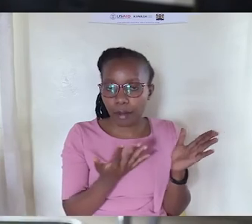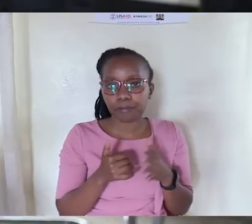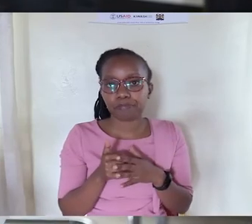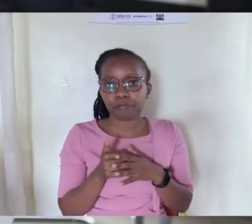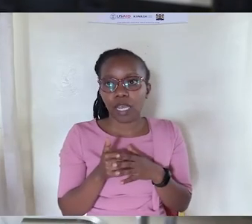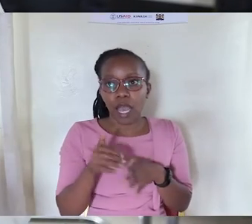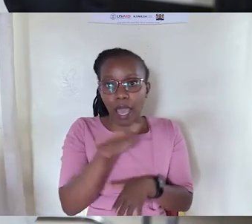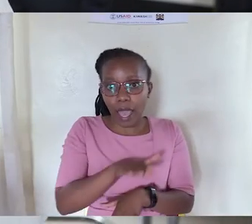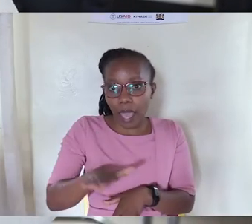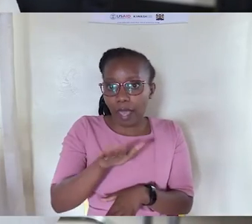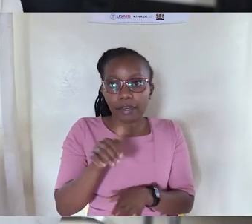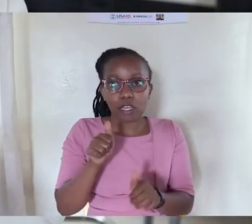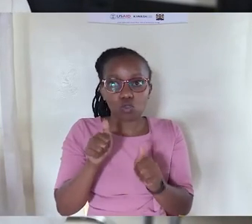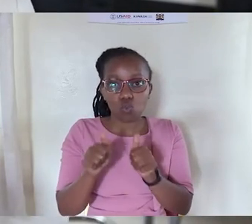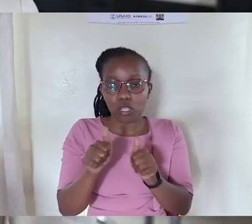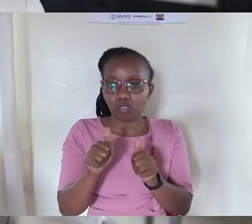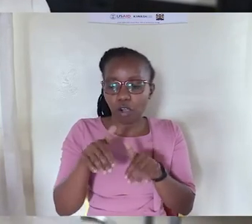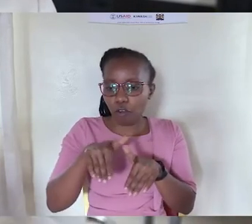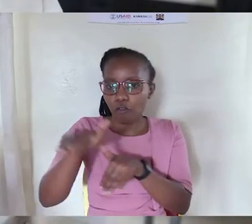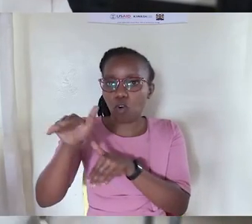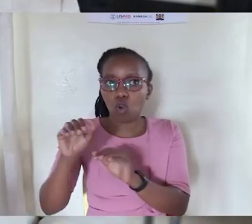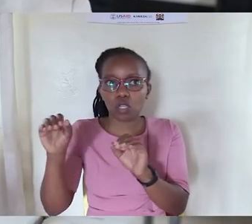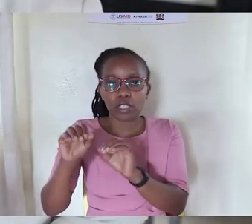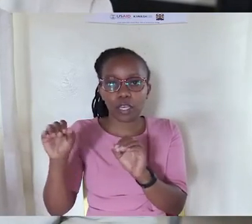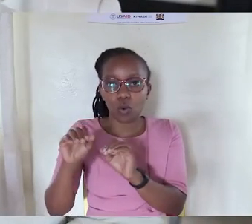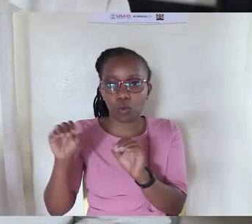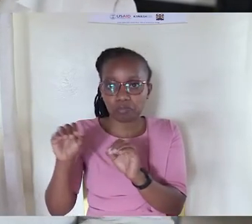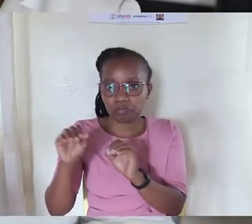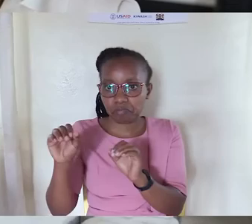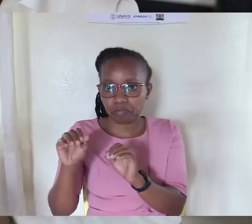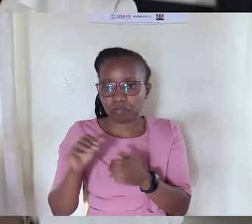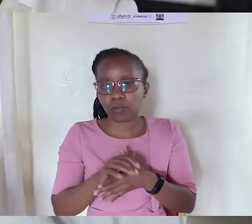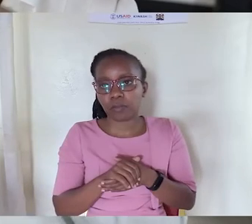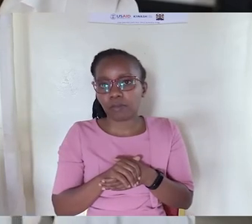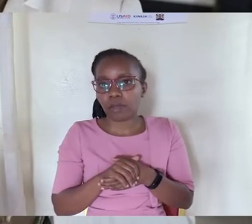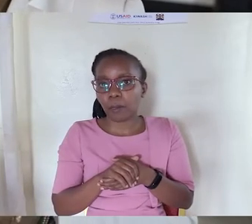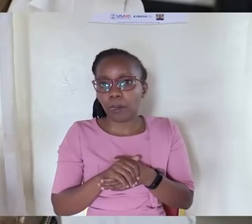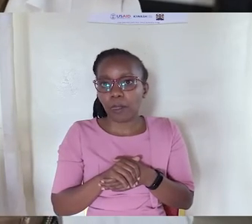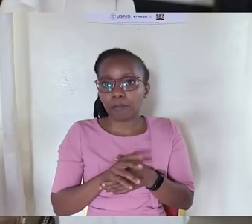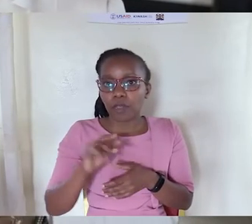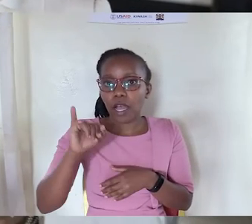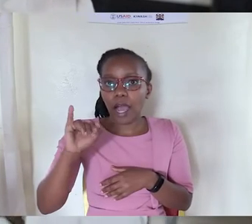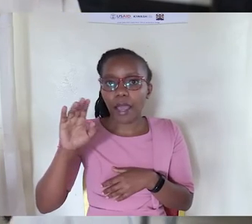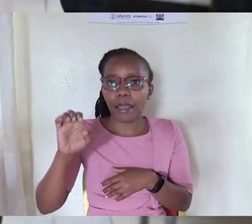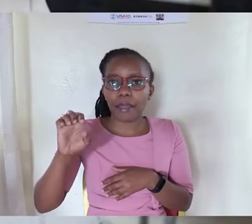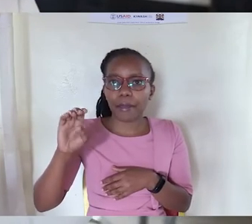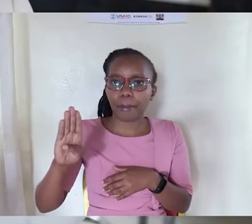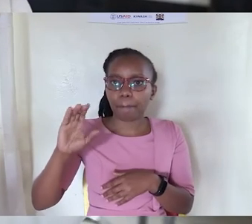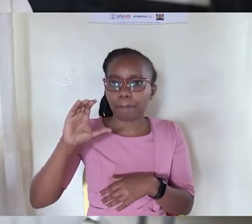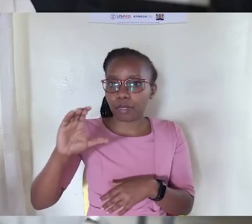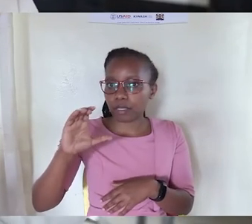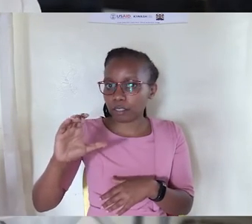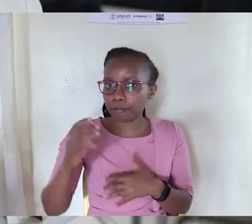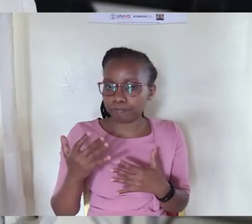that they didn't comply were these ones that we are talking about. So because IEBC, we are supposed to